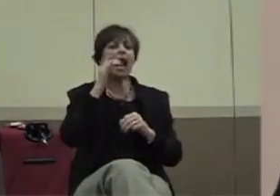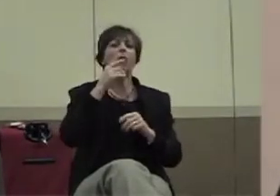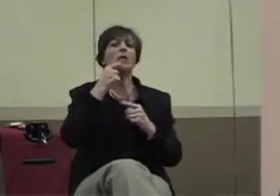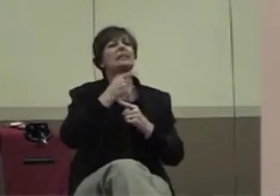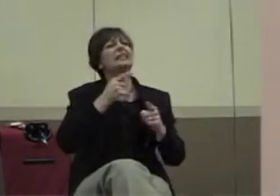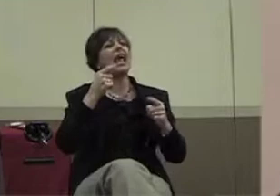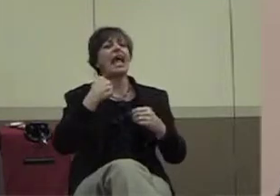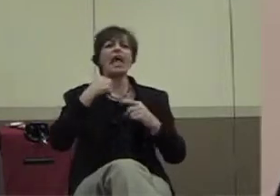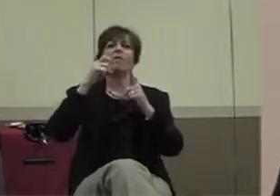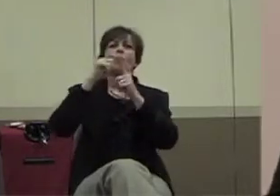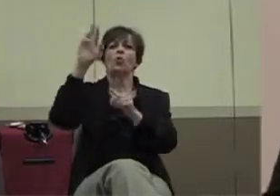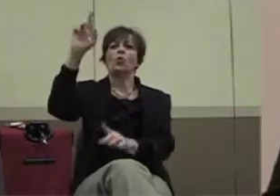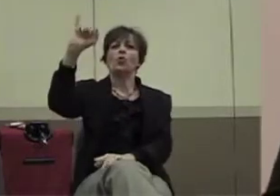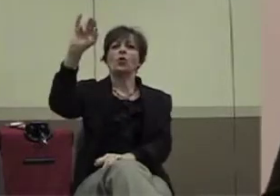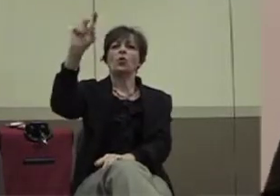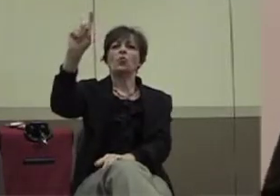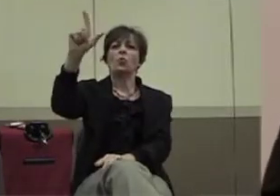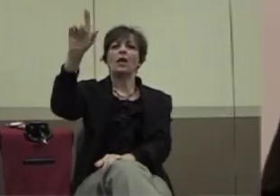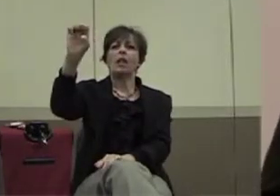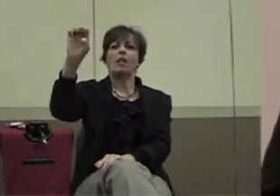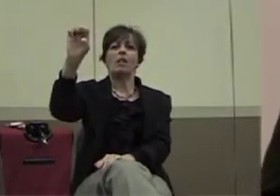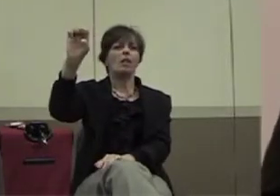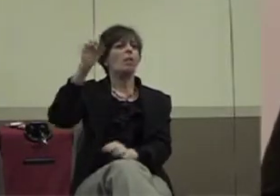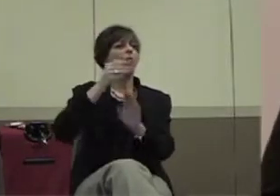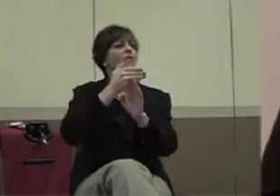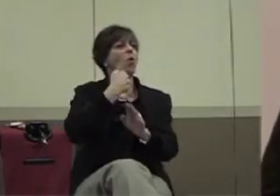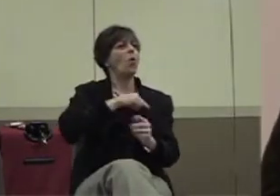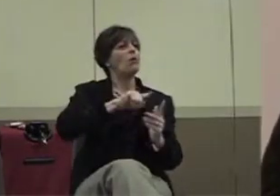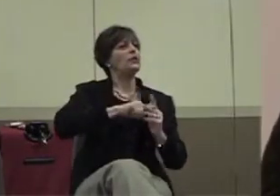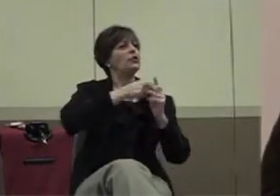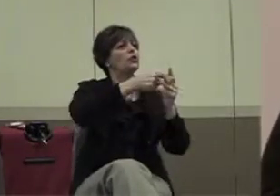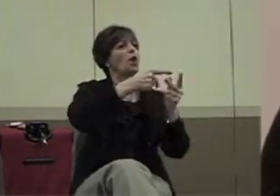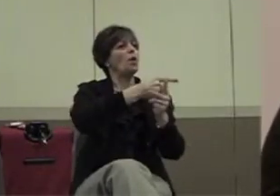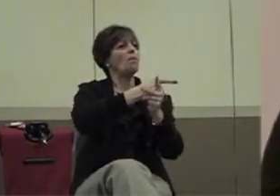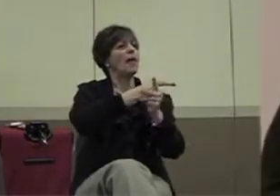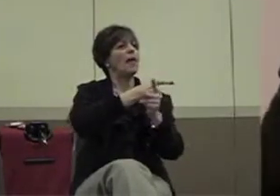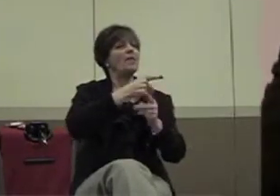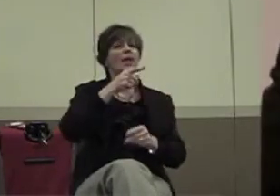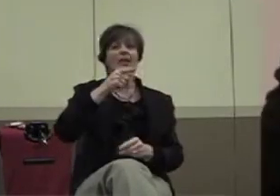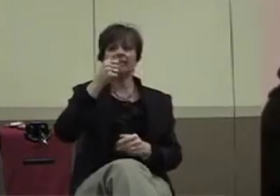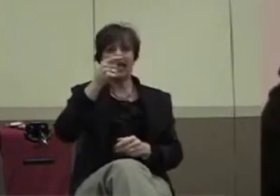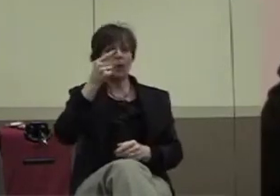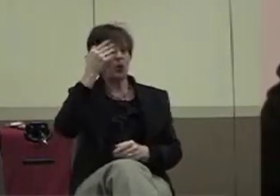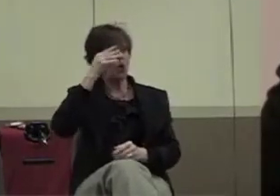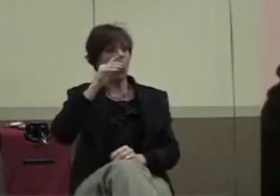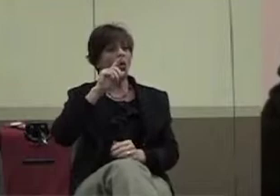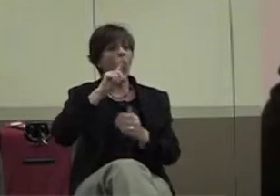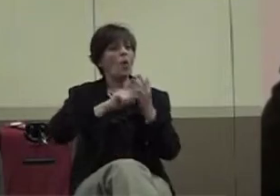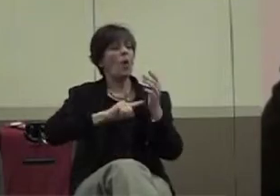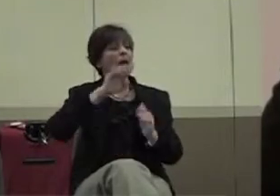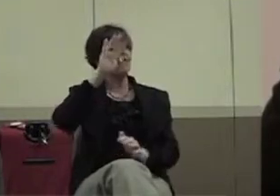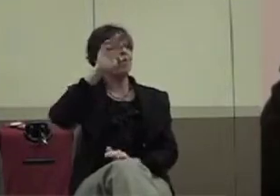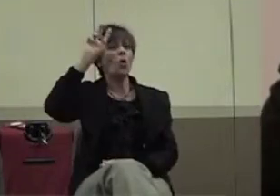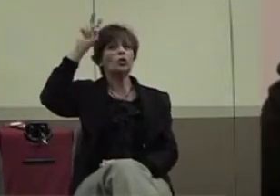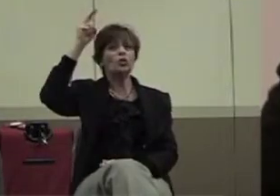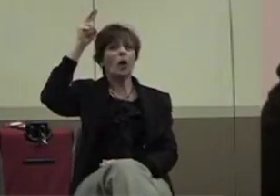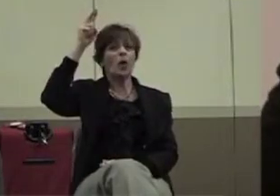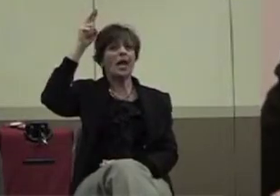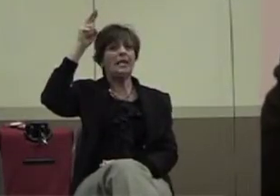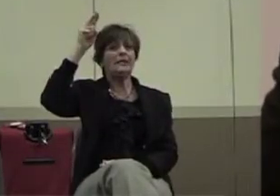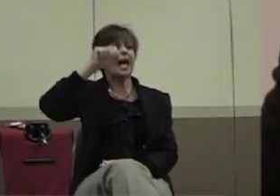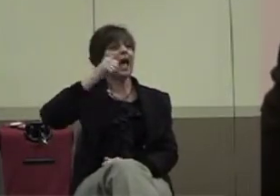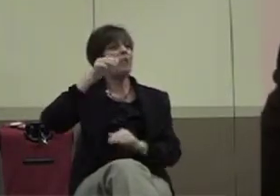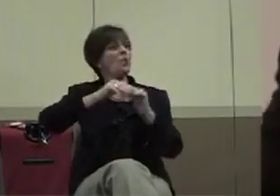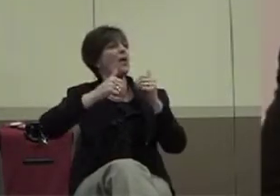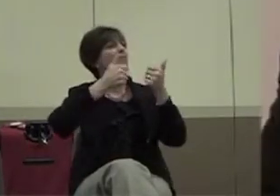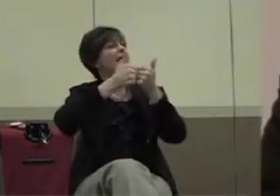before we start math today. Does anybody know what Foursquare is besides a game out on the playground? Now, we would